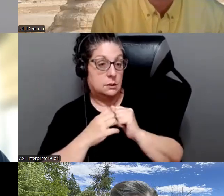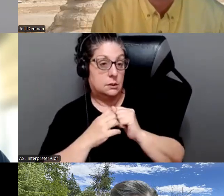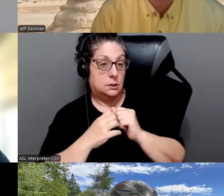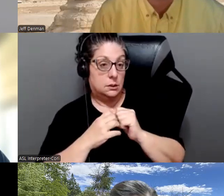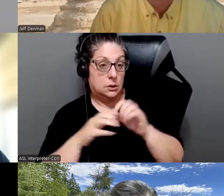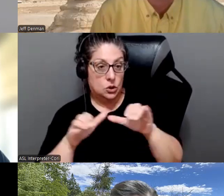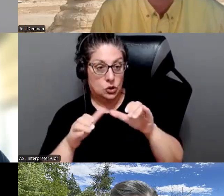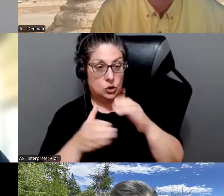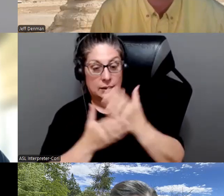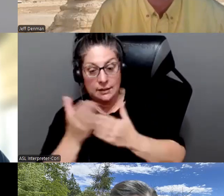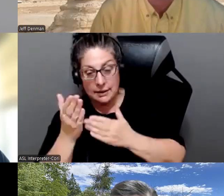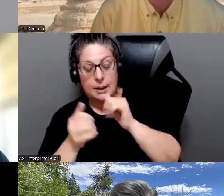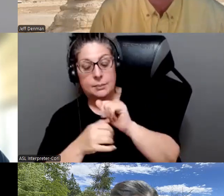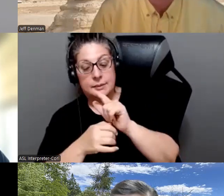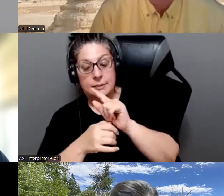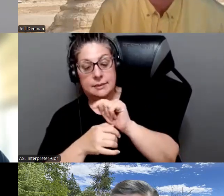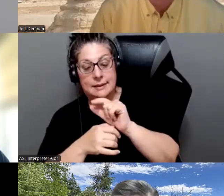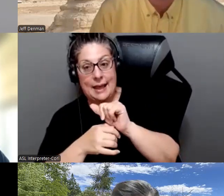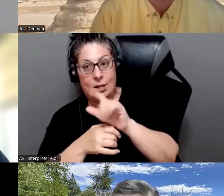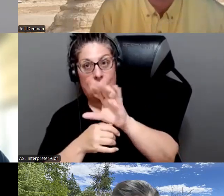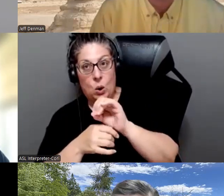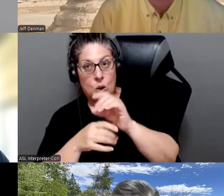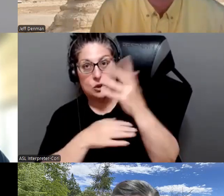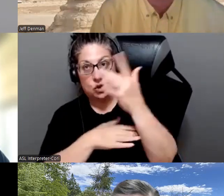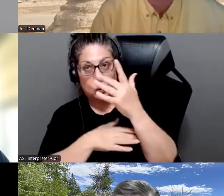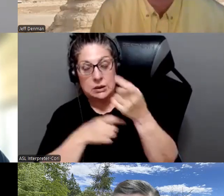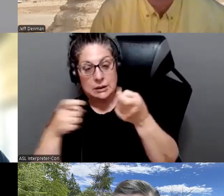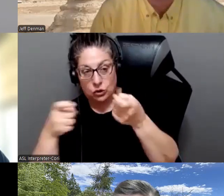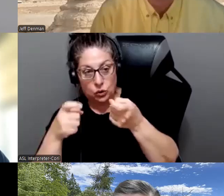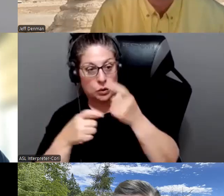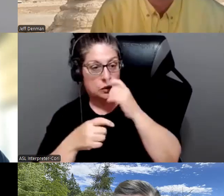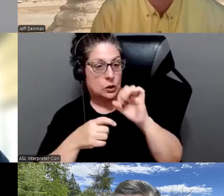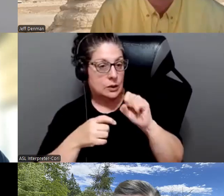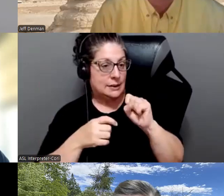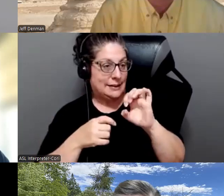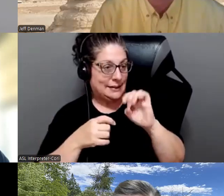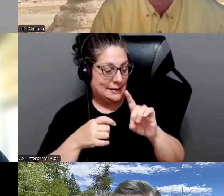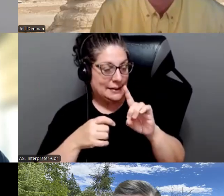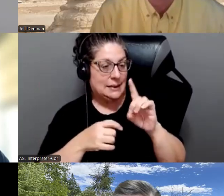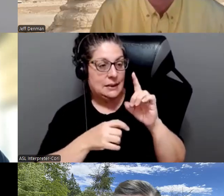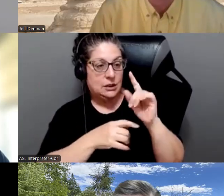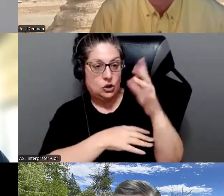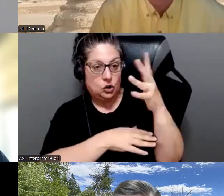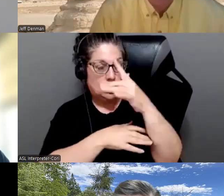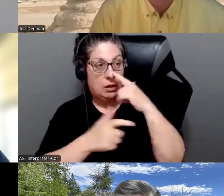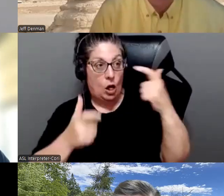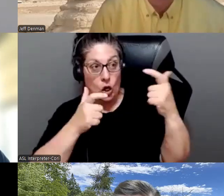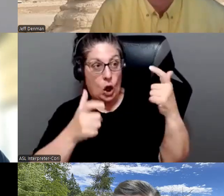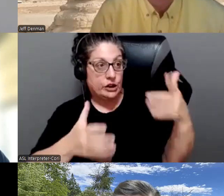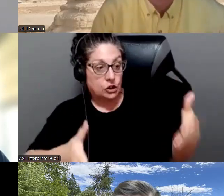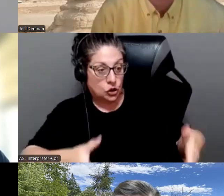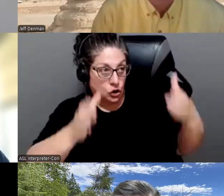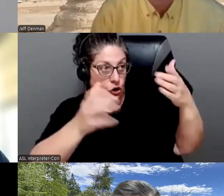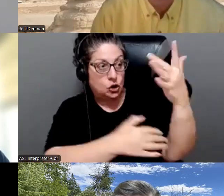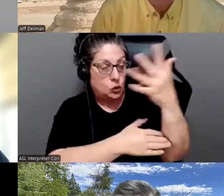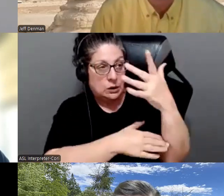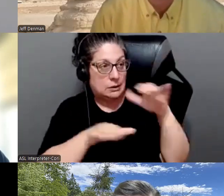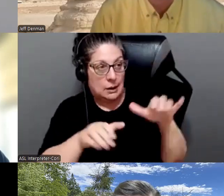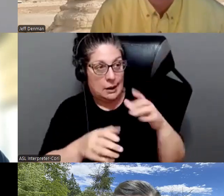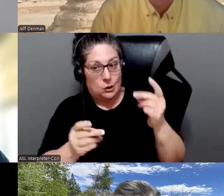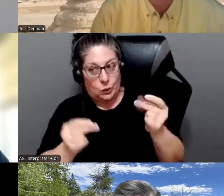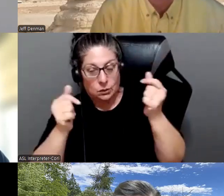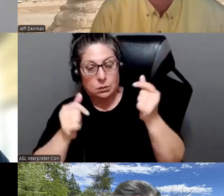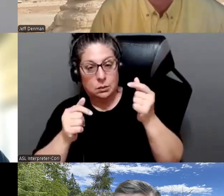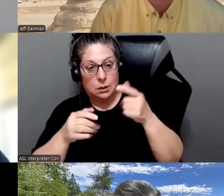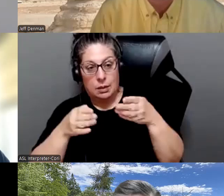doing some tallow tree control so that those larger tallow trees that are on the site, or maybe down that right of way, right down the road